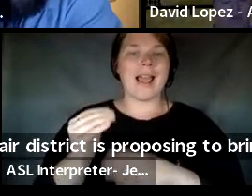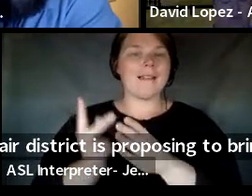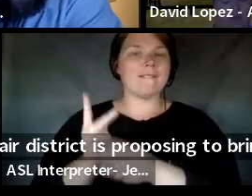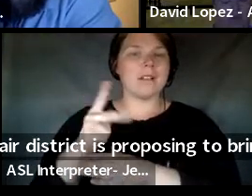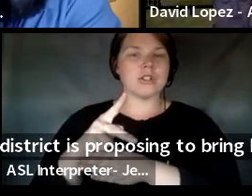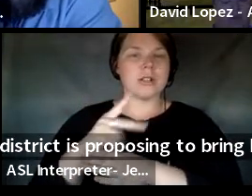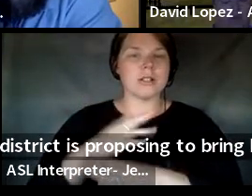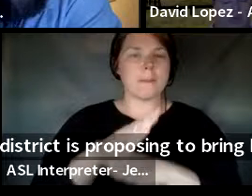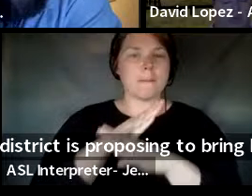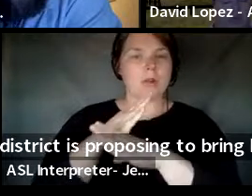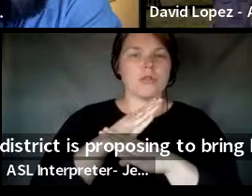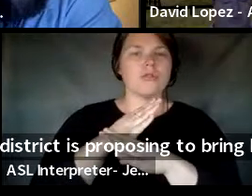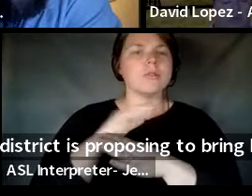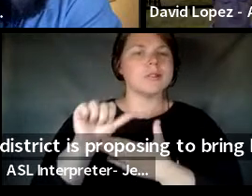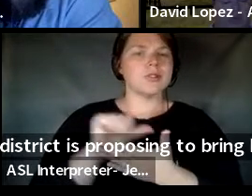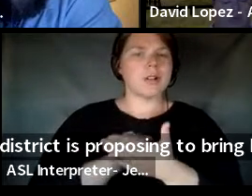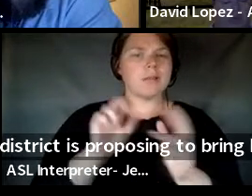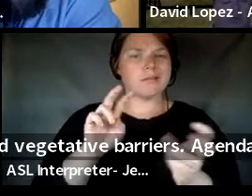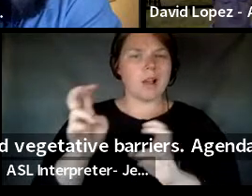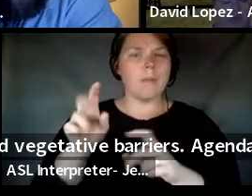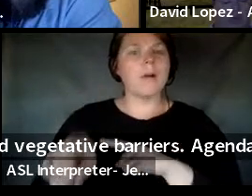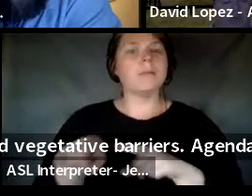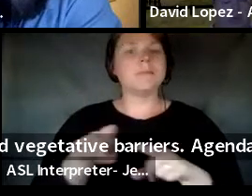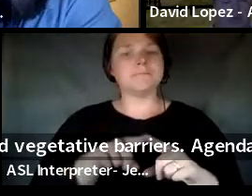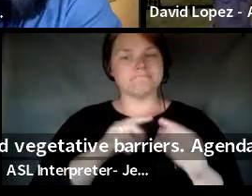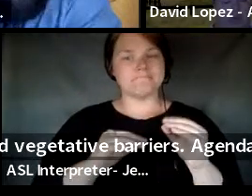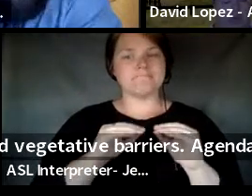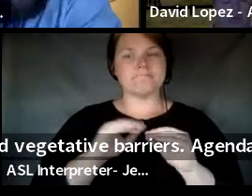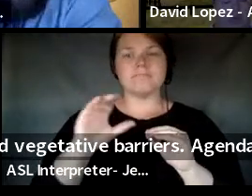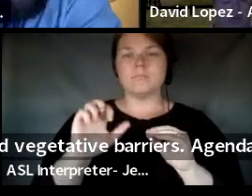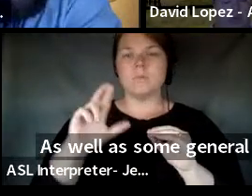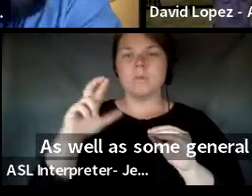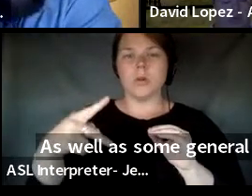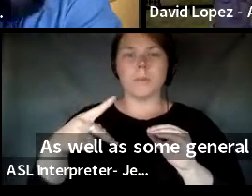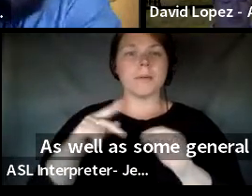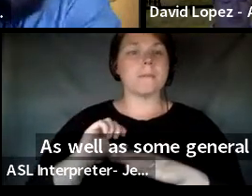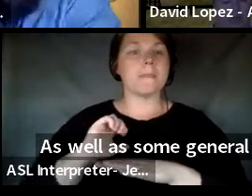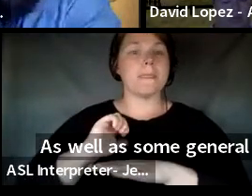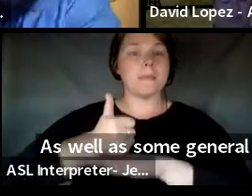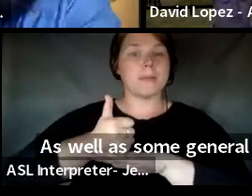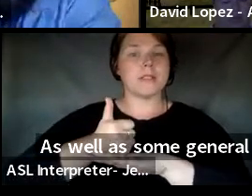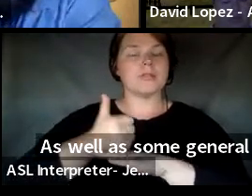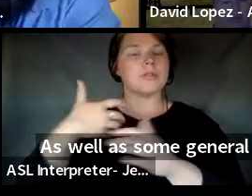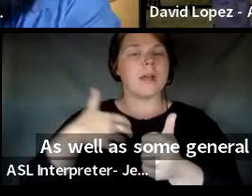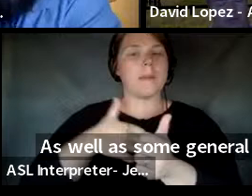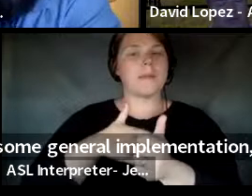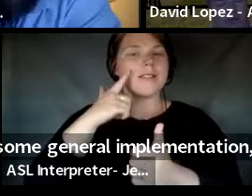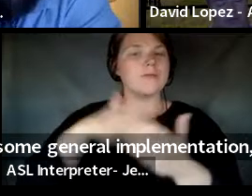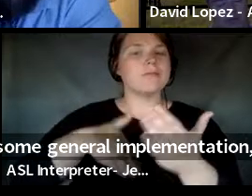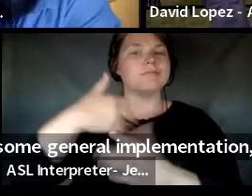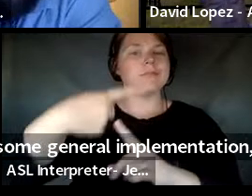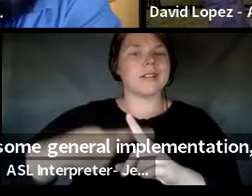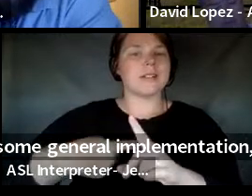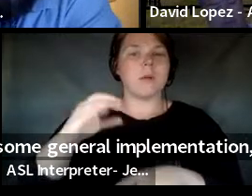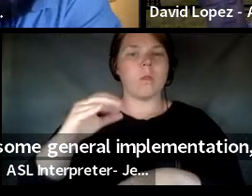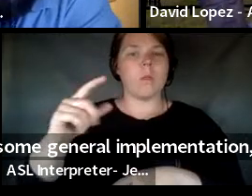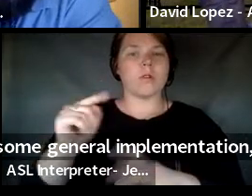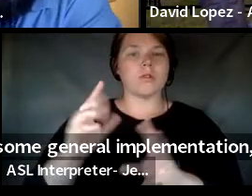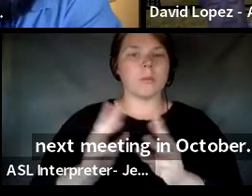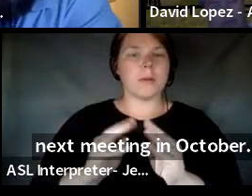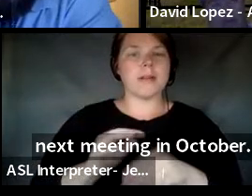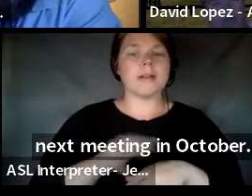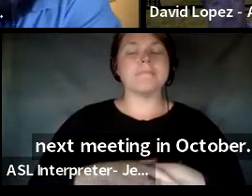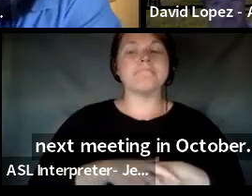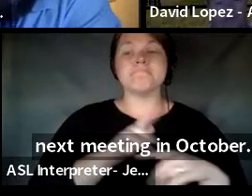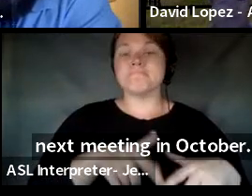topic, as well as some general SERP implementation updates at the next meeting in October. I wanted to pause and see, are there